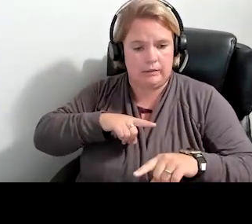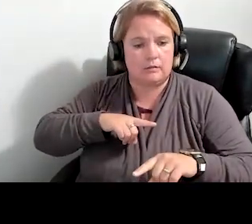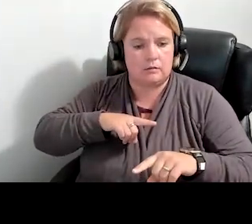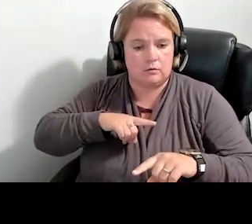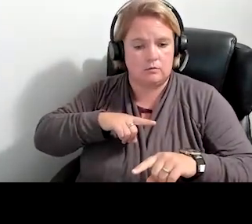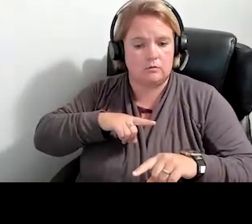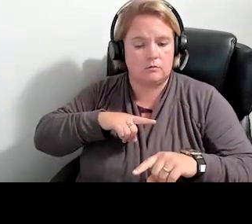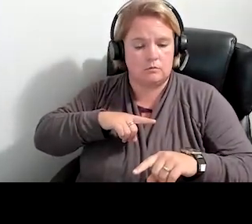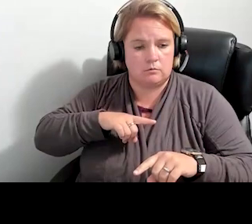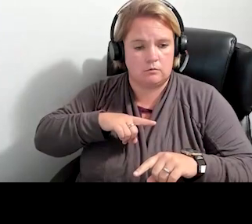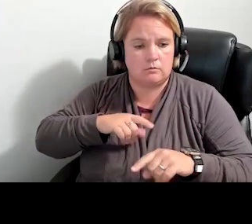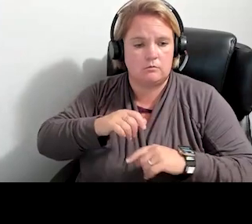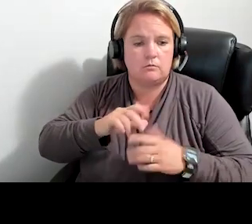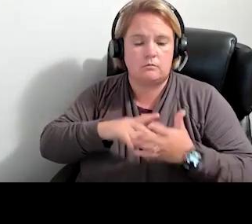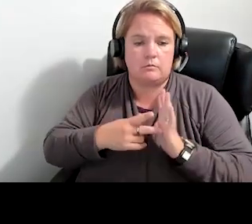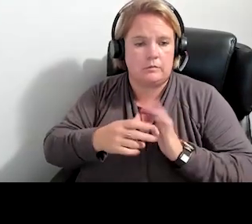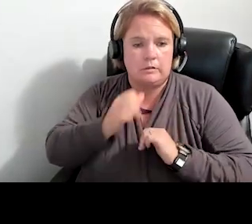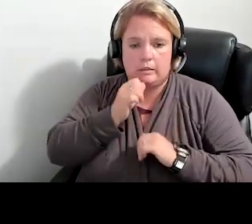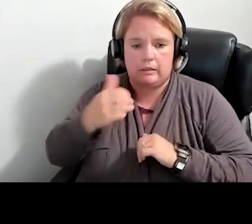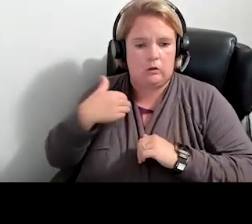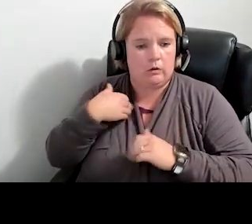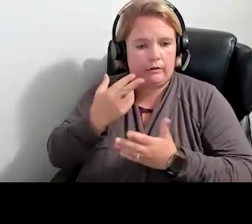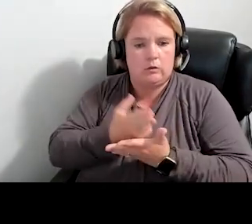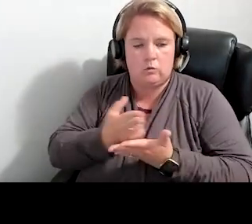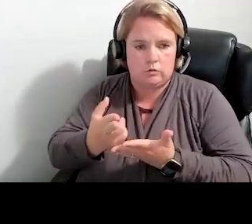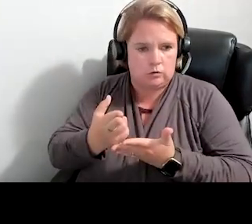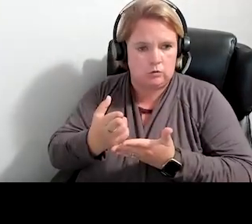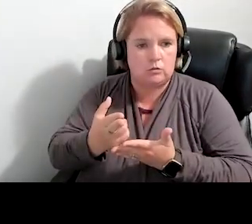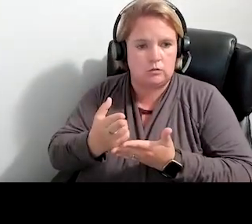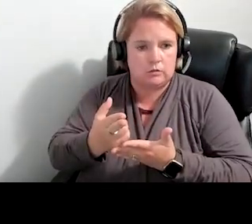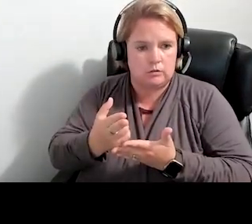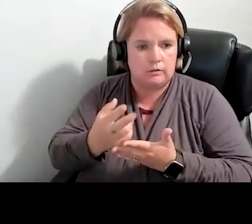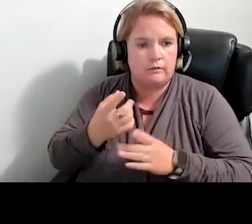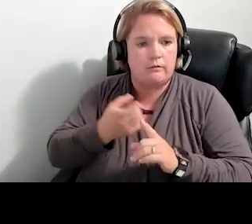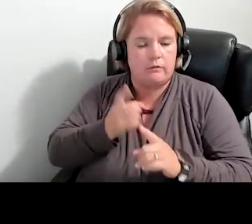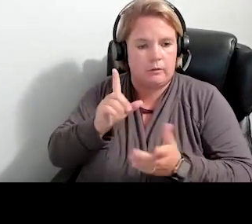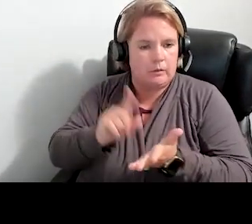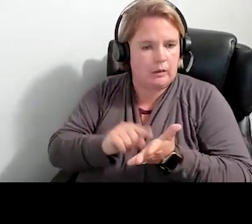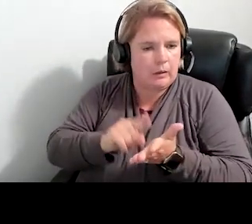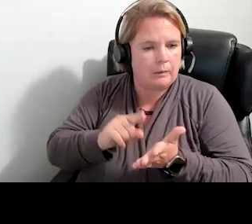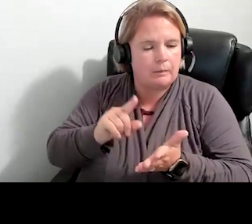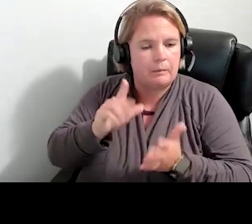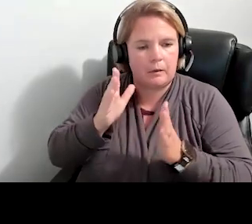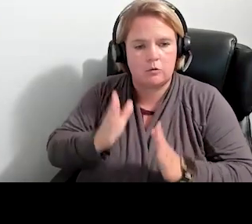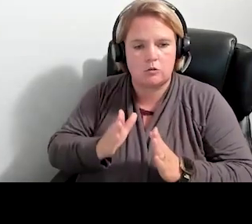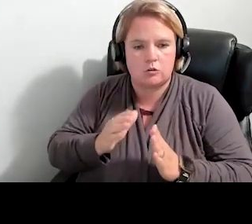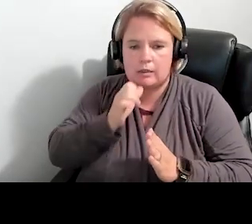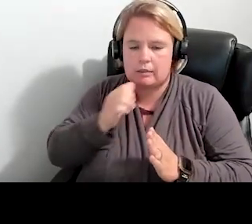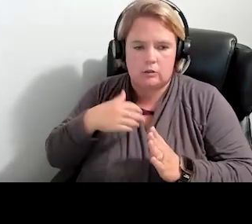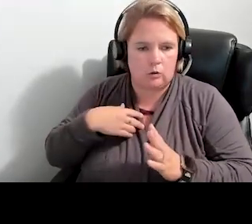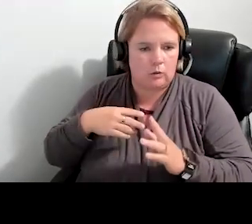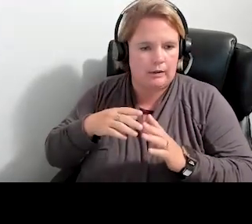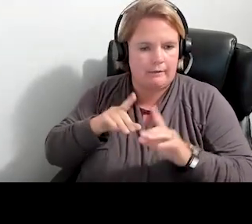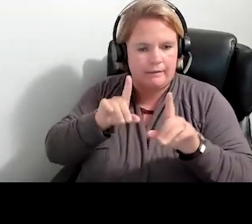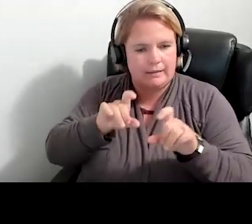I don't have the resources that I would have from a publisher. I don't have exams.